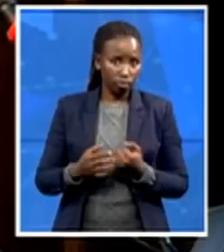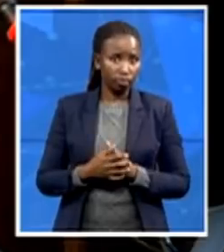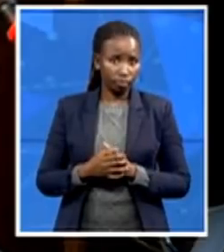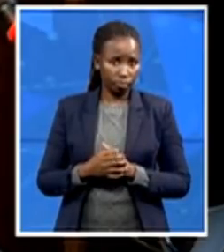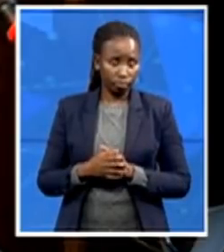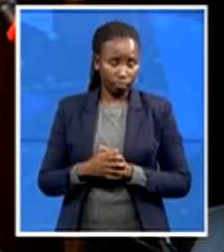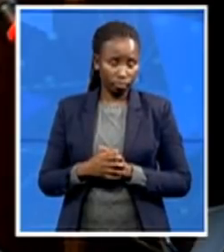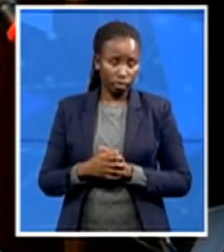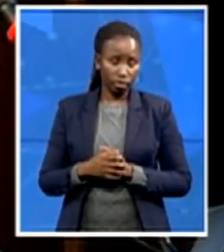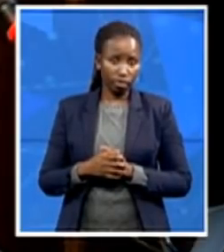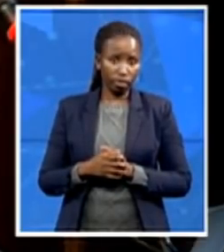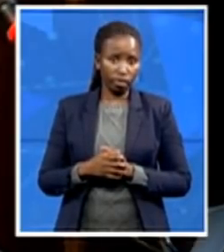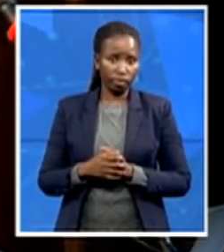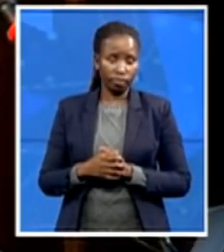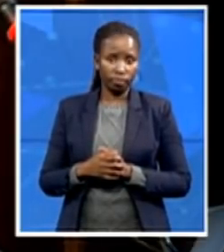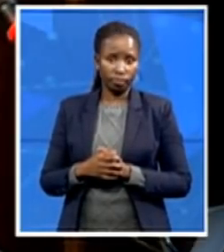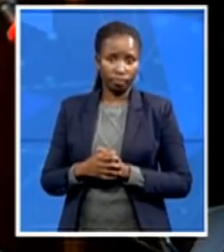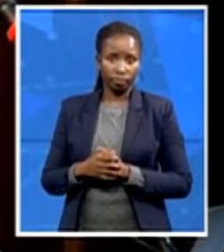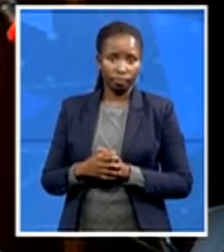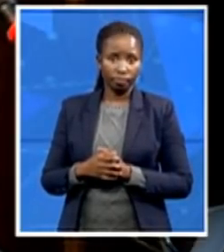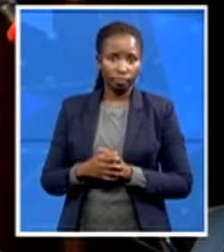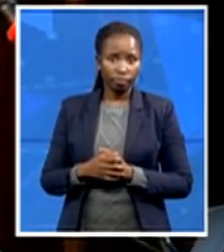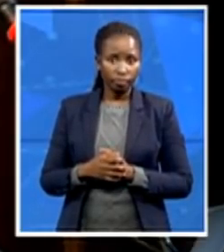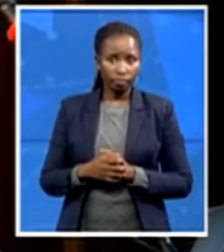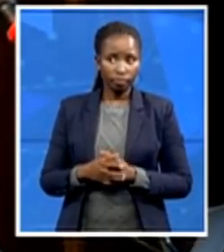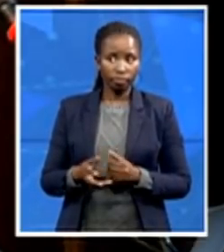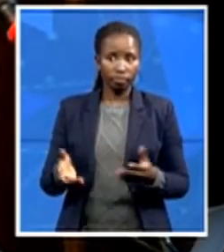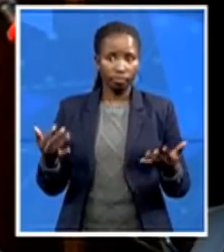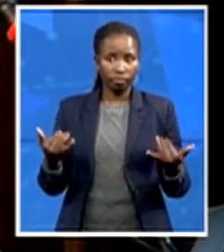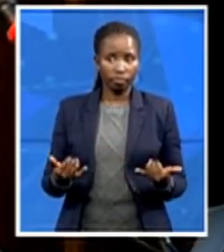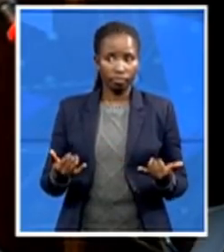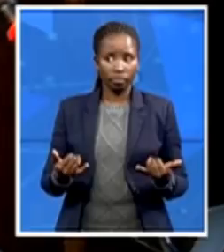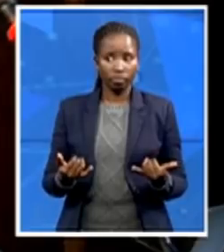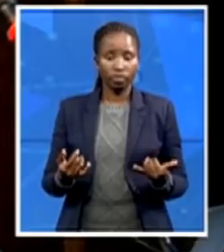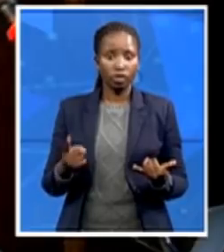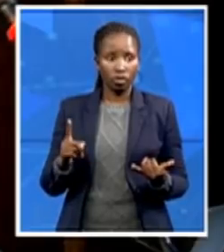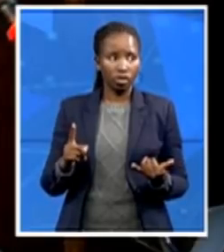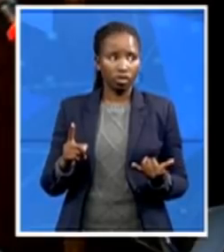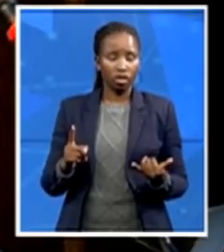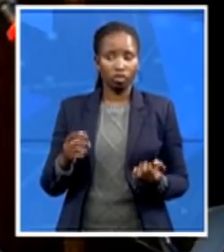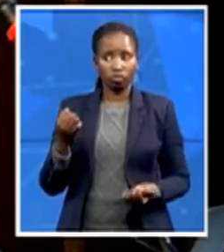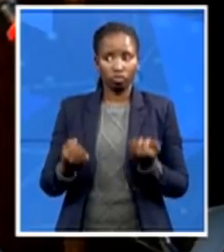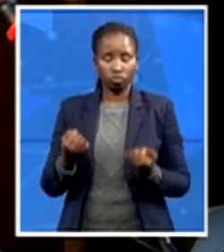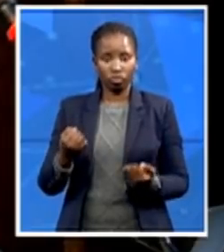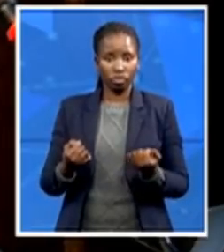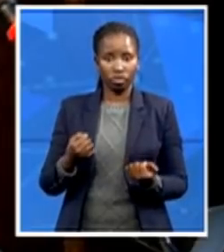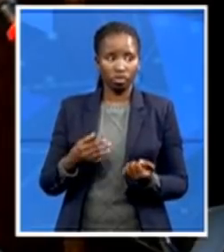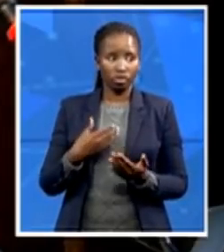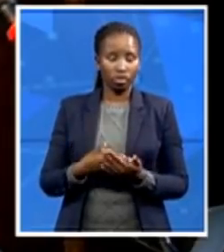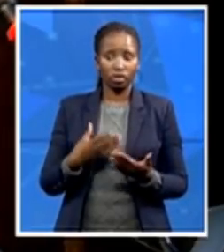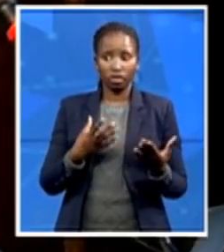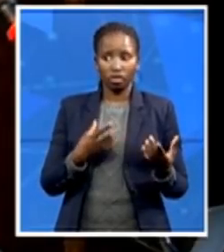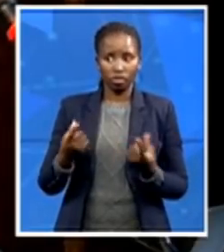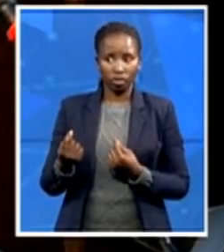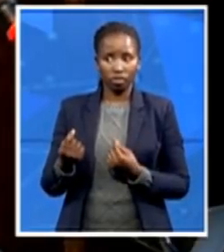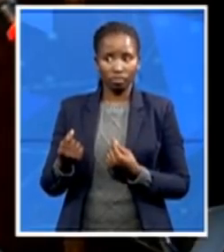Because it may create the perception that justice favours the privileged, and the state requested the court to